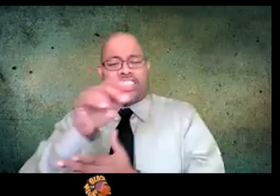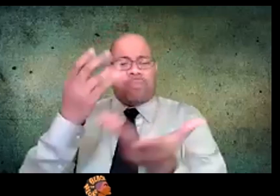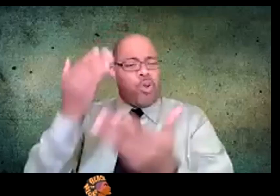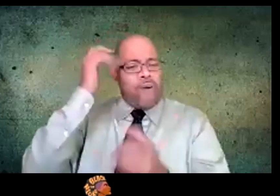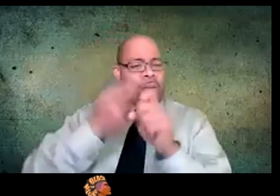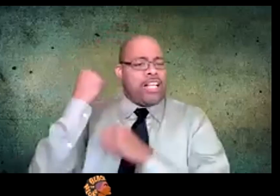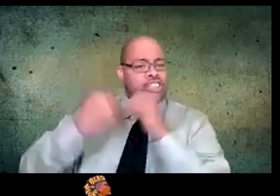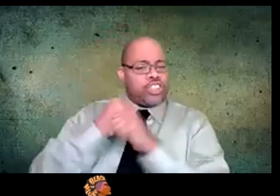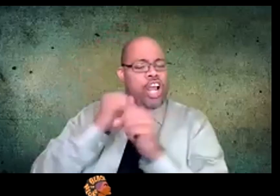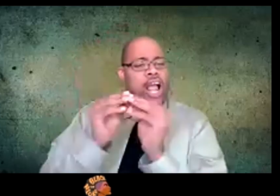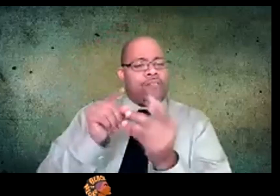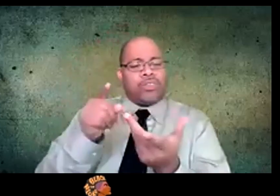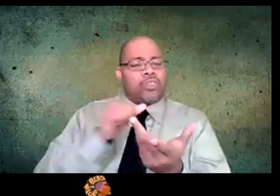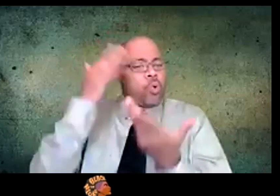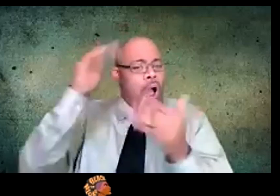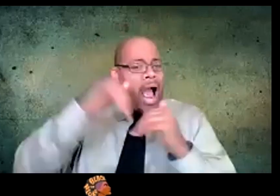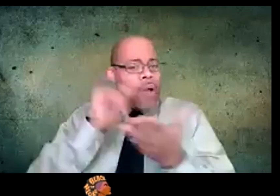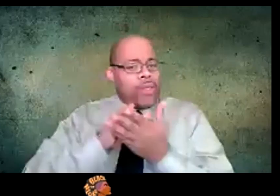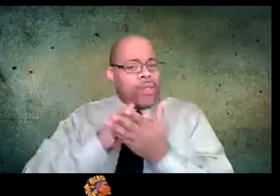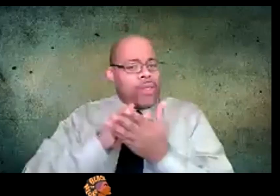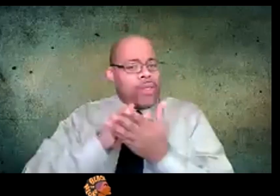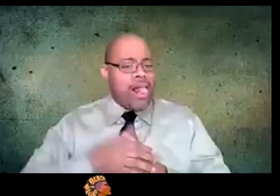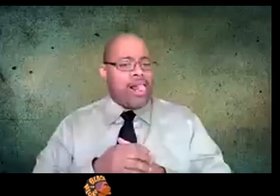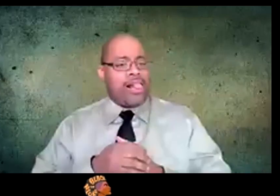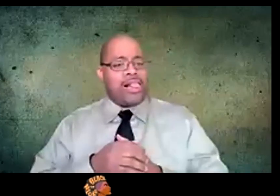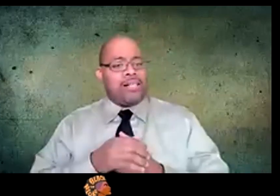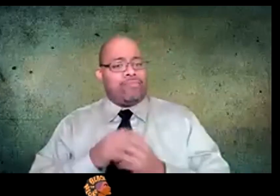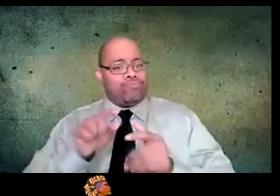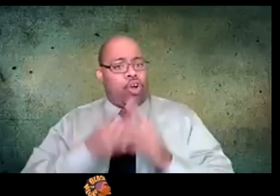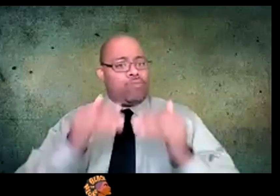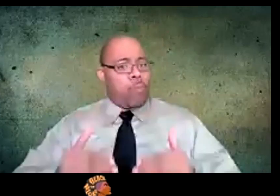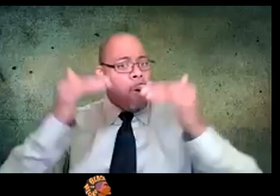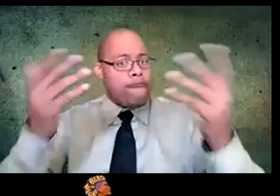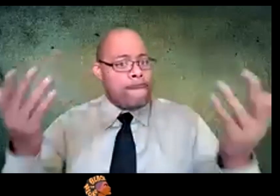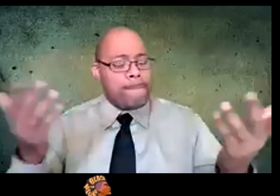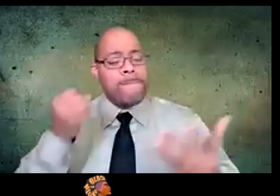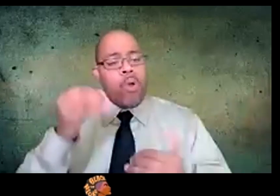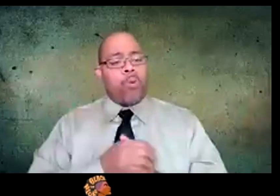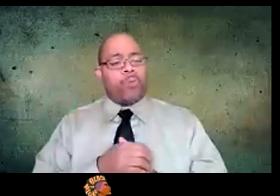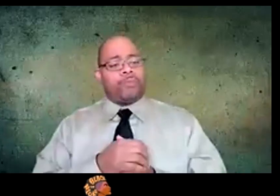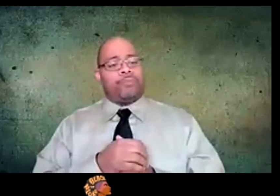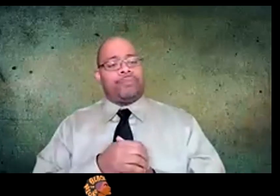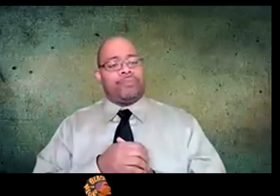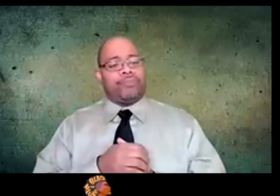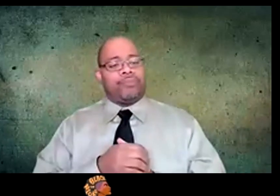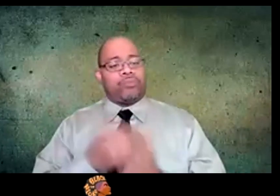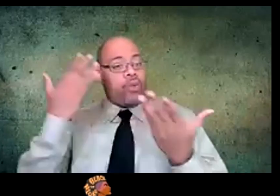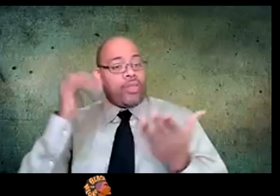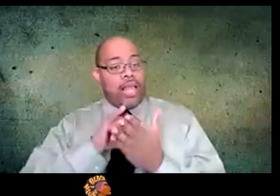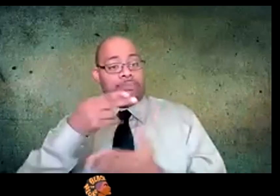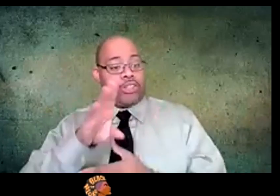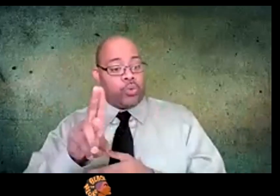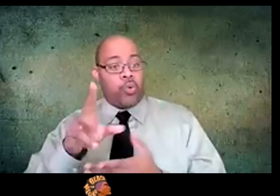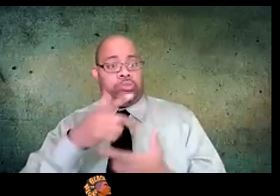last year's conference, you just don't know how these things are going to jump off. So we didn't know if the HBCUs would